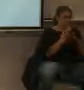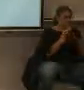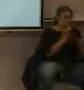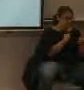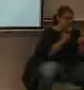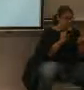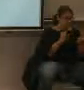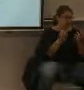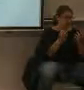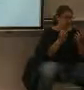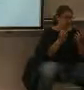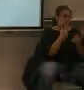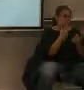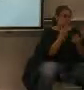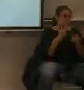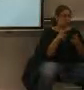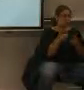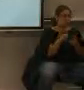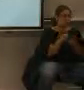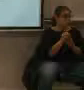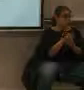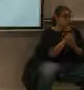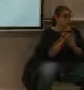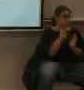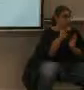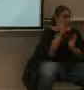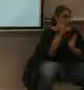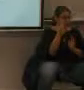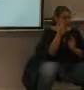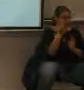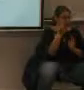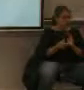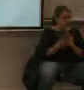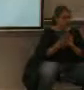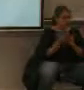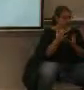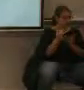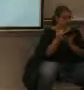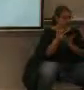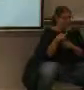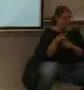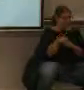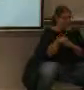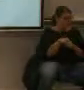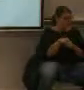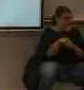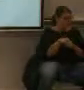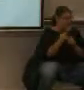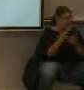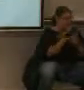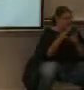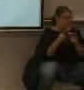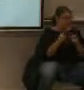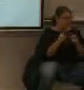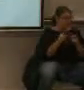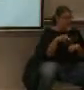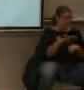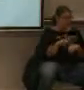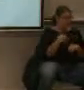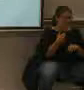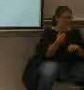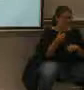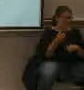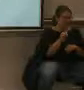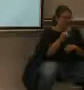So, I mean, the Red River down in Oklahoma is red because it has high amounts of clay in it. So sometimes you do just naturally have